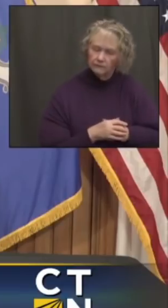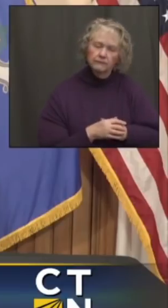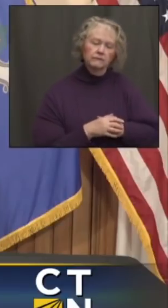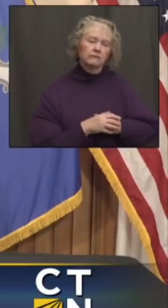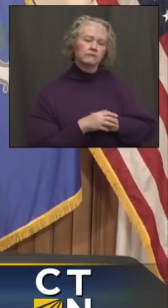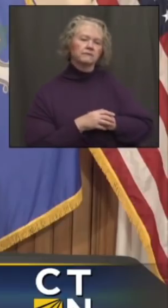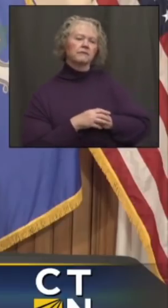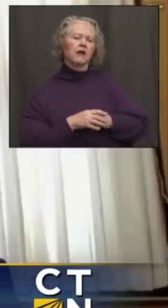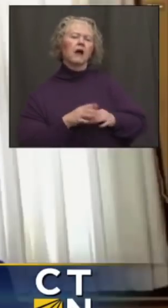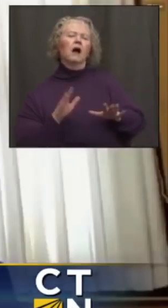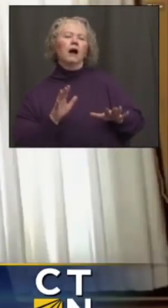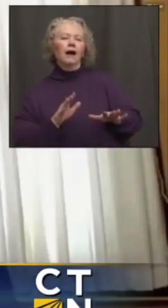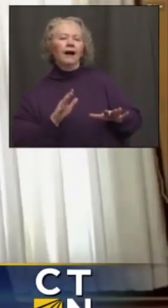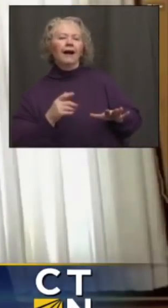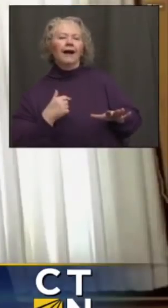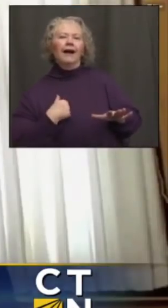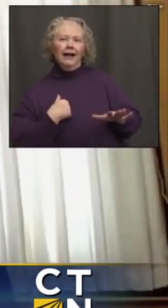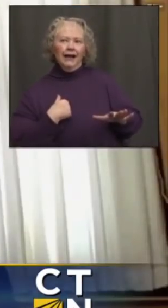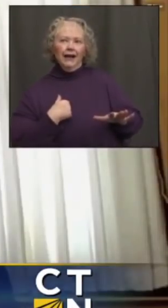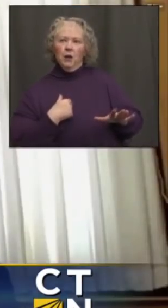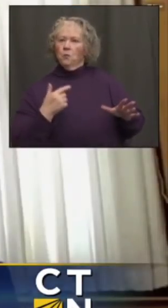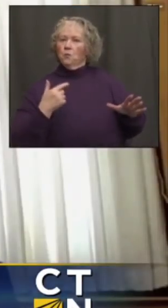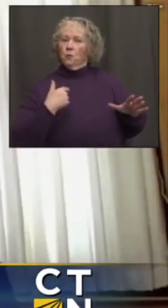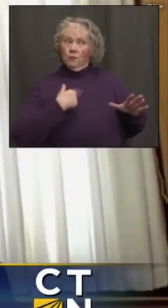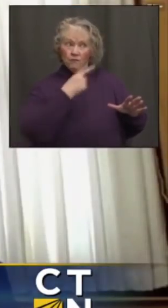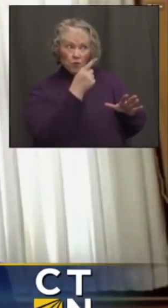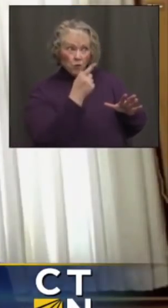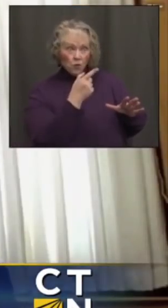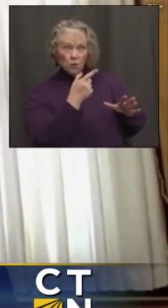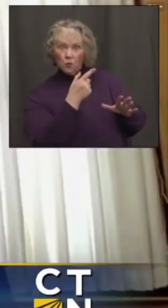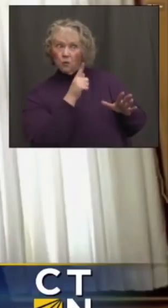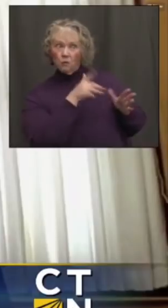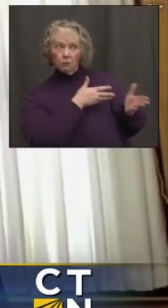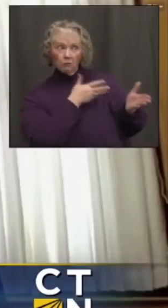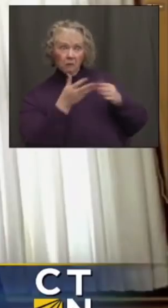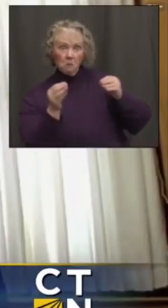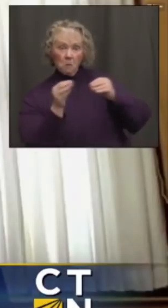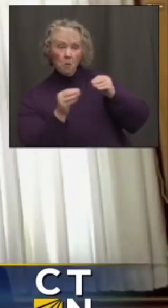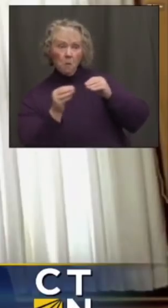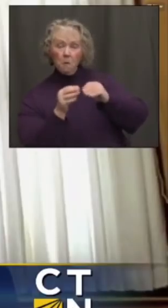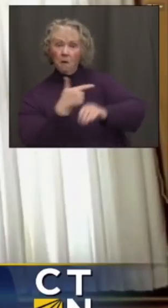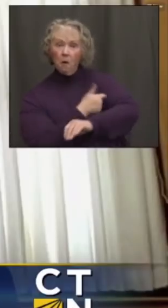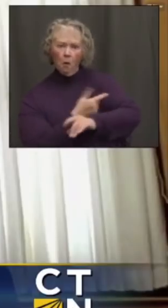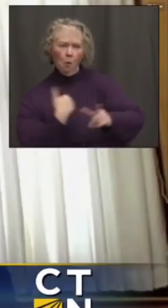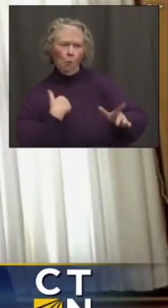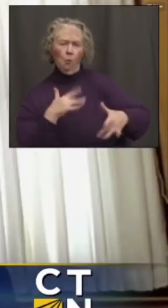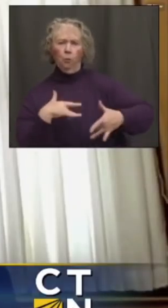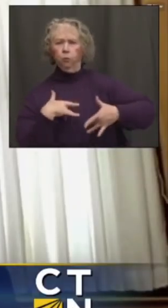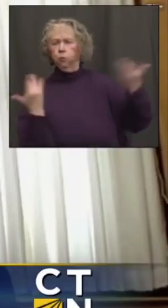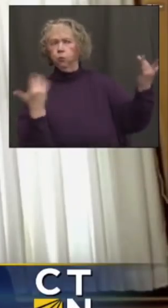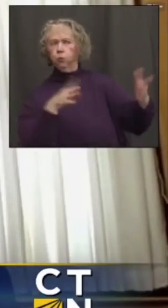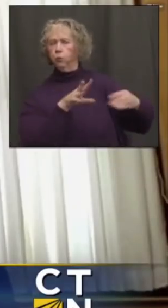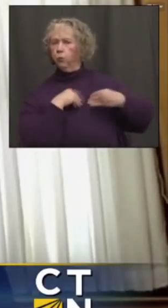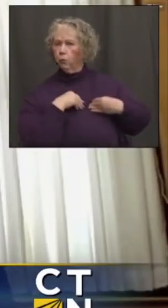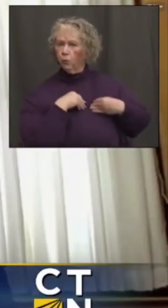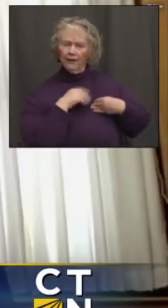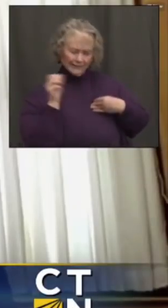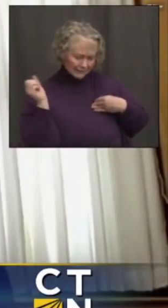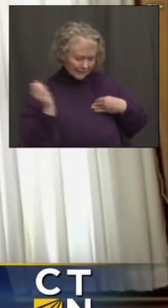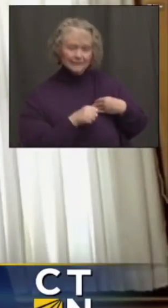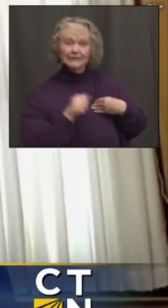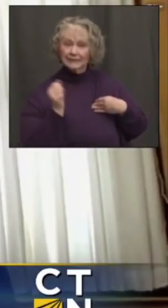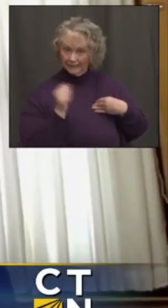and they would be doing it. And I know some governors are concerned that it might conflict with efforts that are already underway. Is that what you're talking